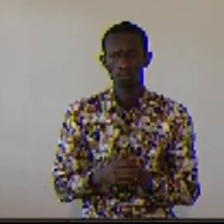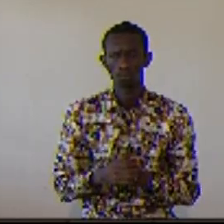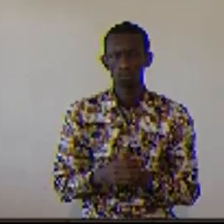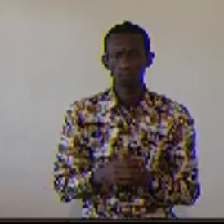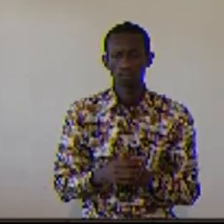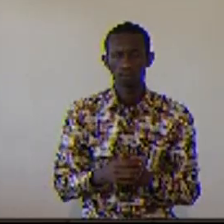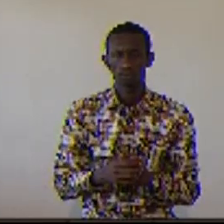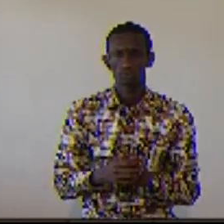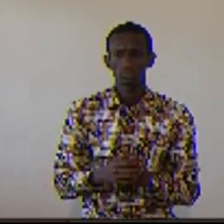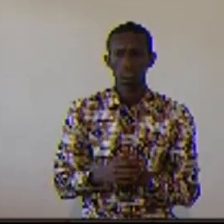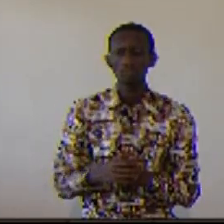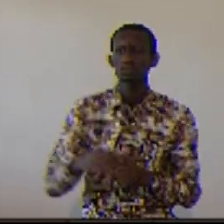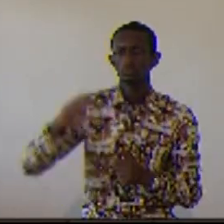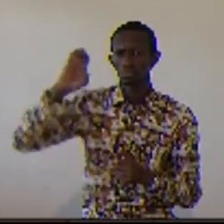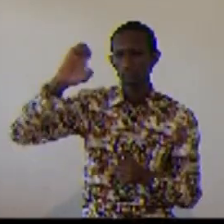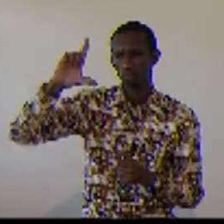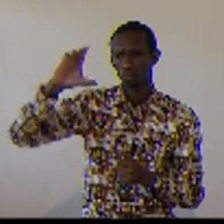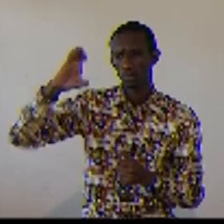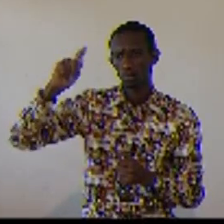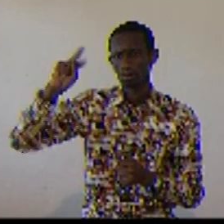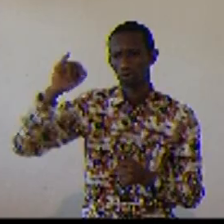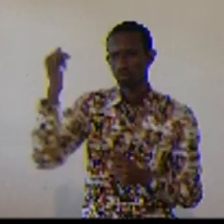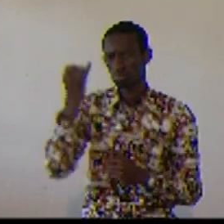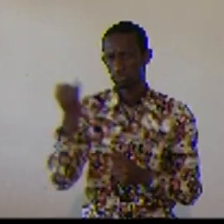The electron withdrawing groups.